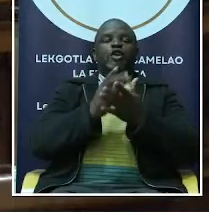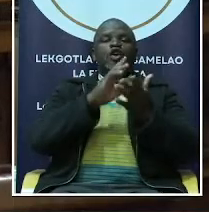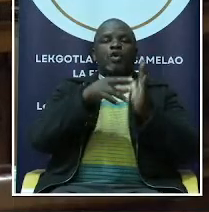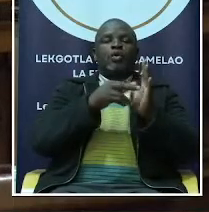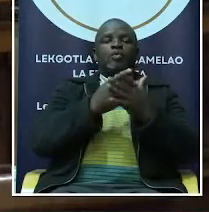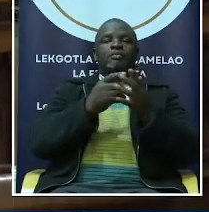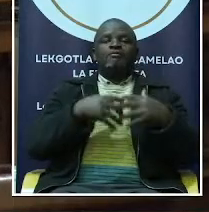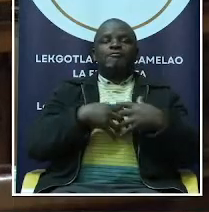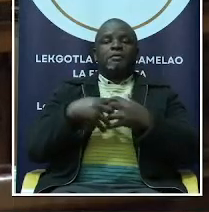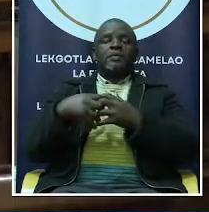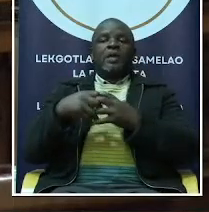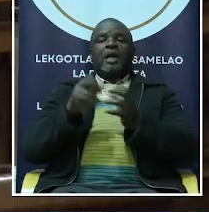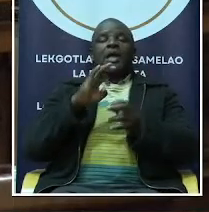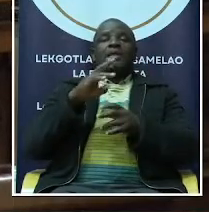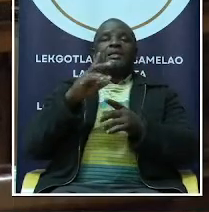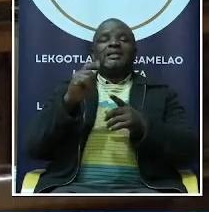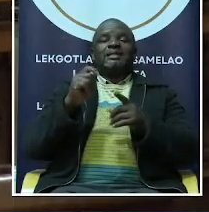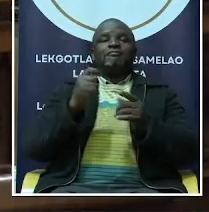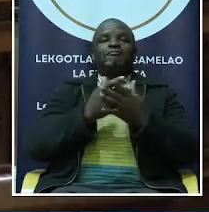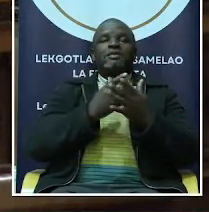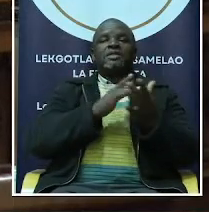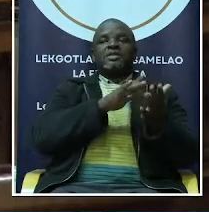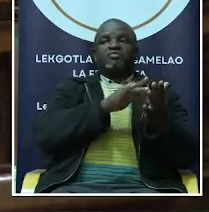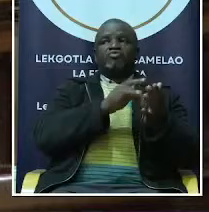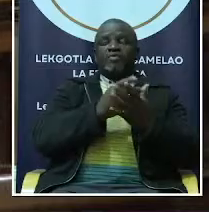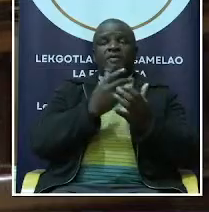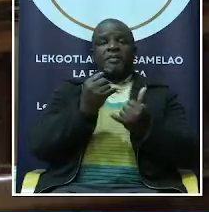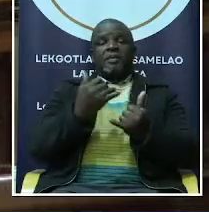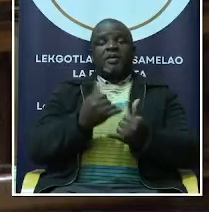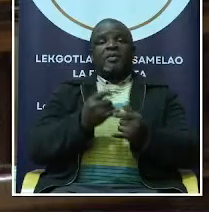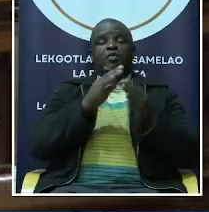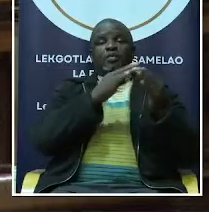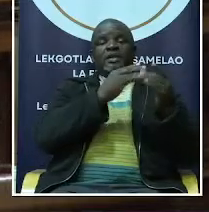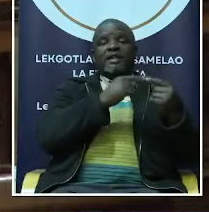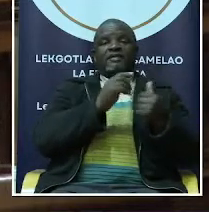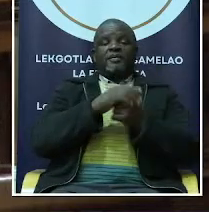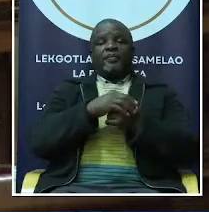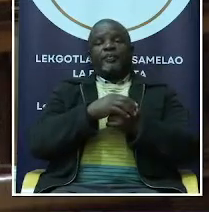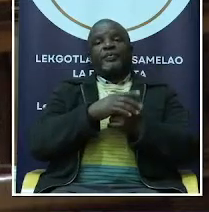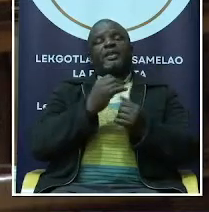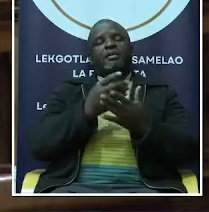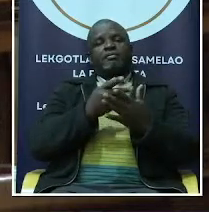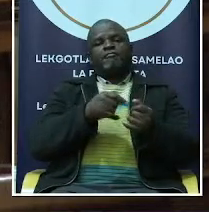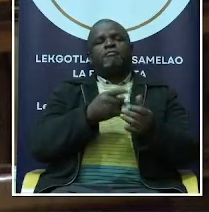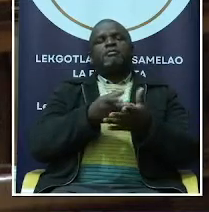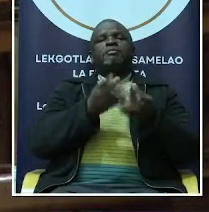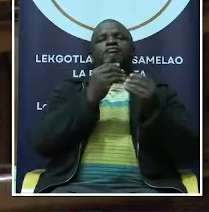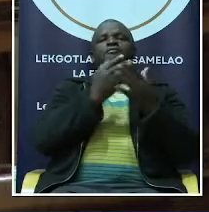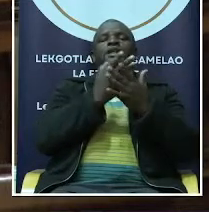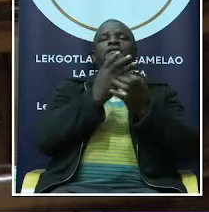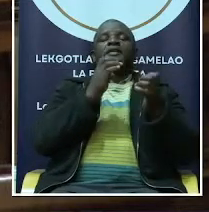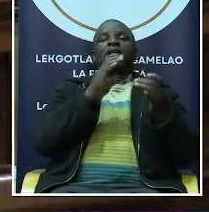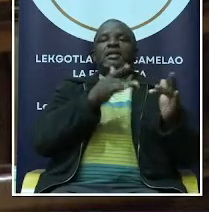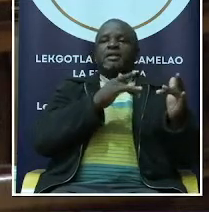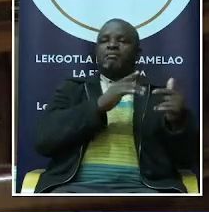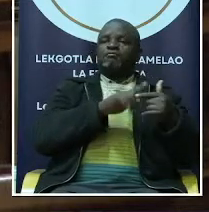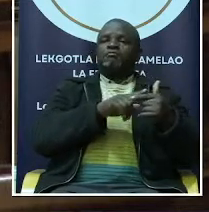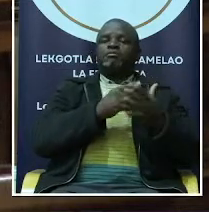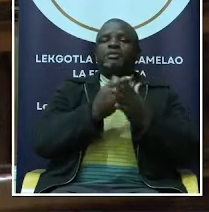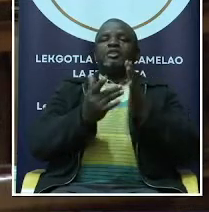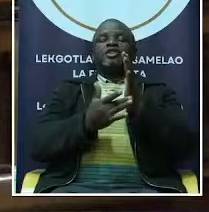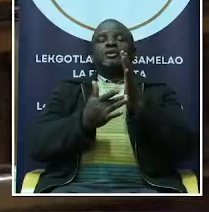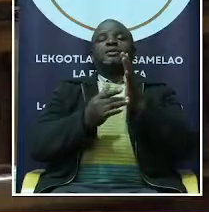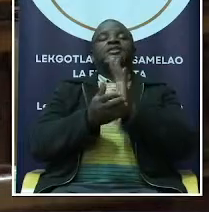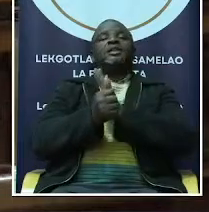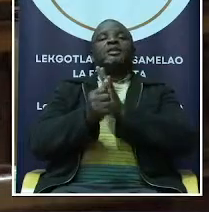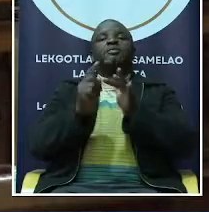ICT hubs in underserved communities, offering free internet, digital skills, training and support